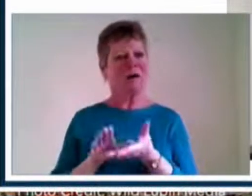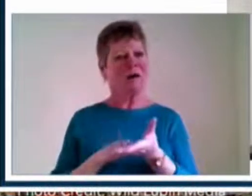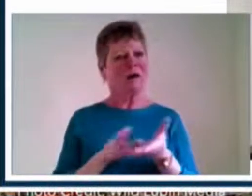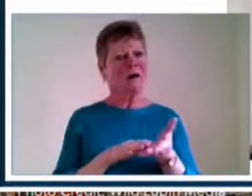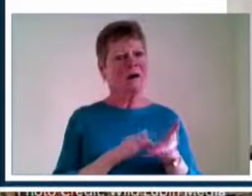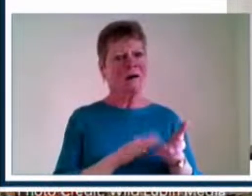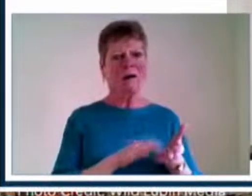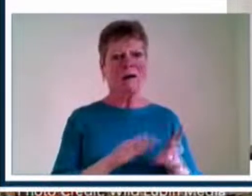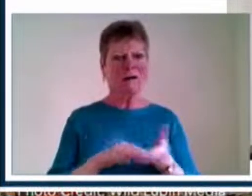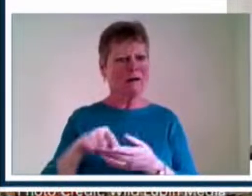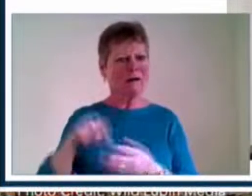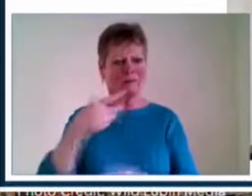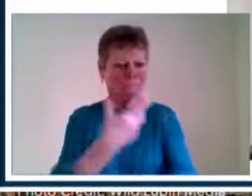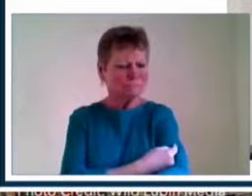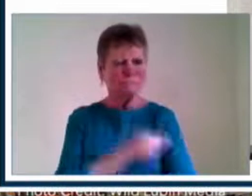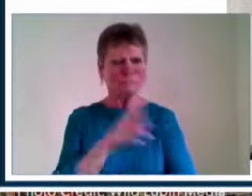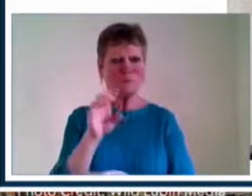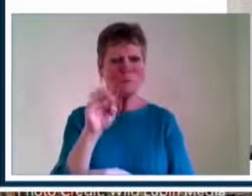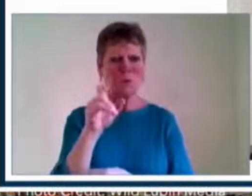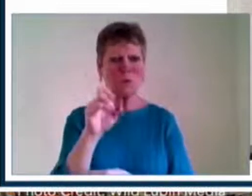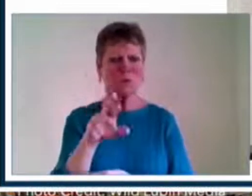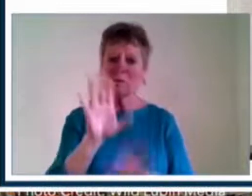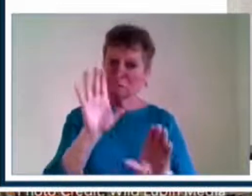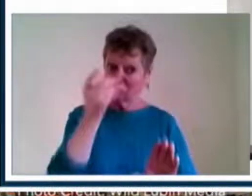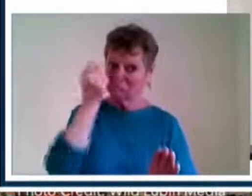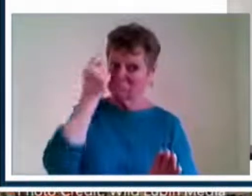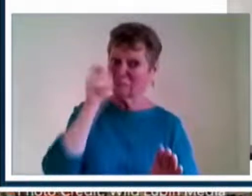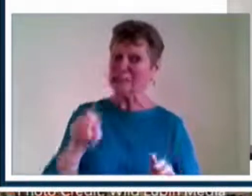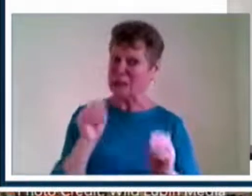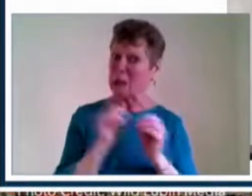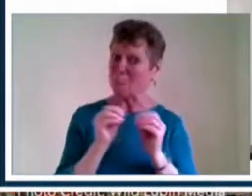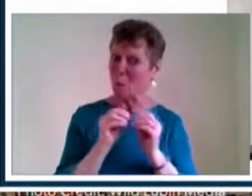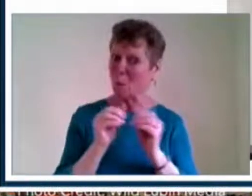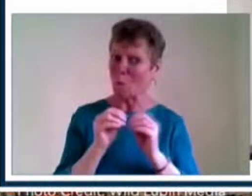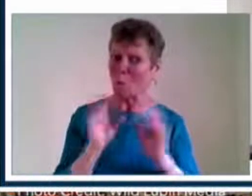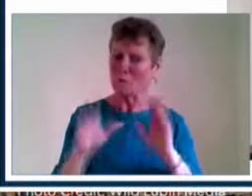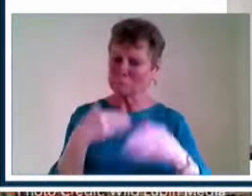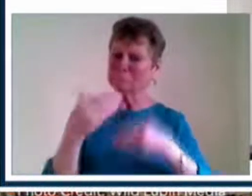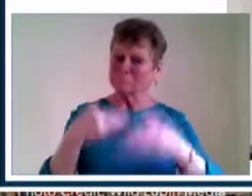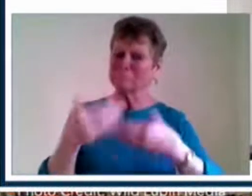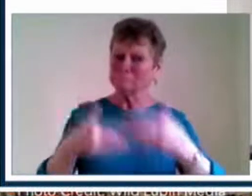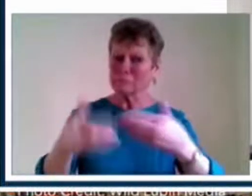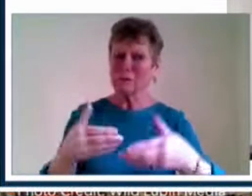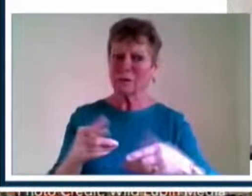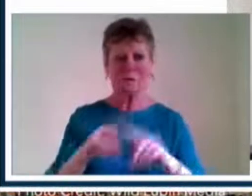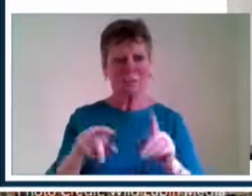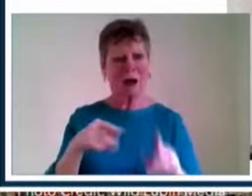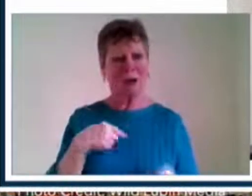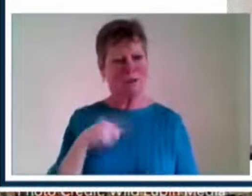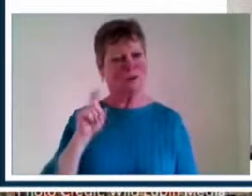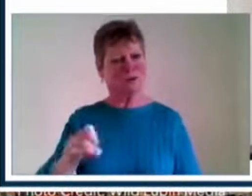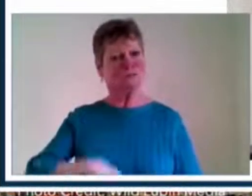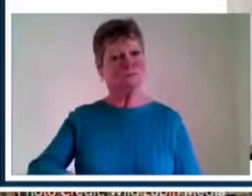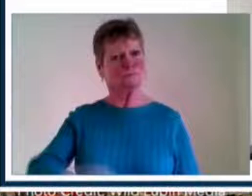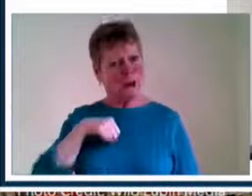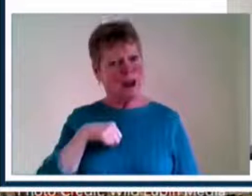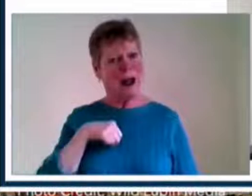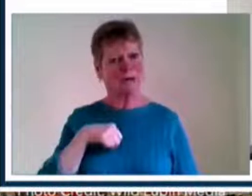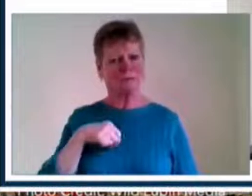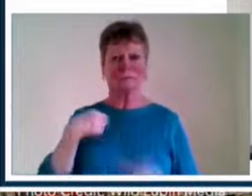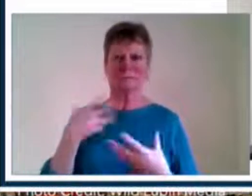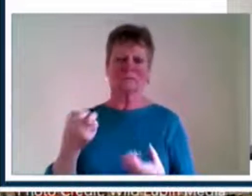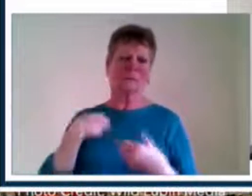to be done, for sure. And the work will continue at the same pace, but we can be proud of what's been accomplished by the team, so thank